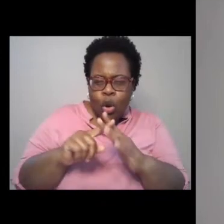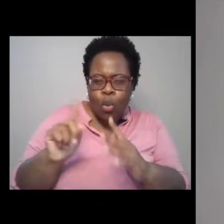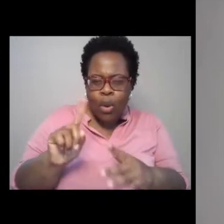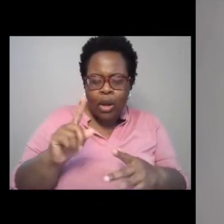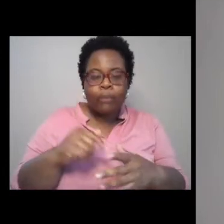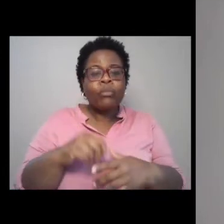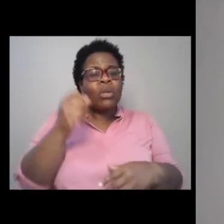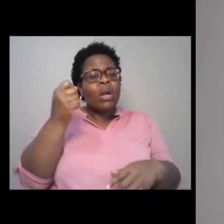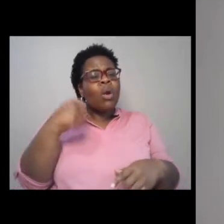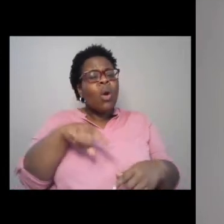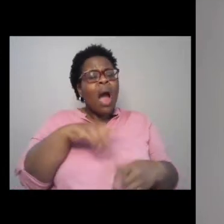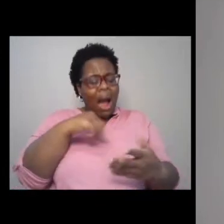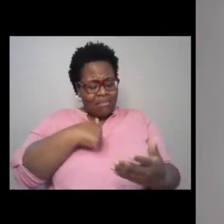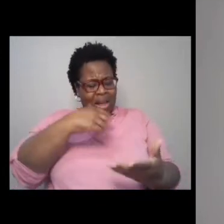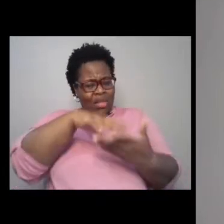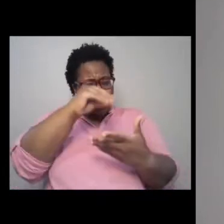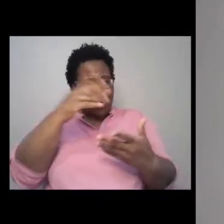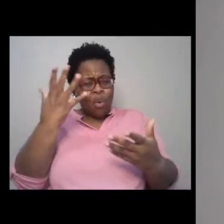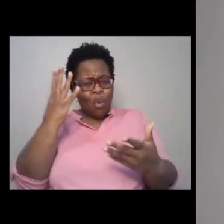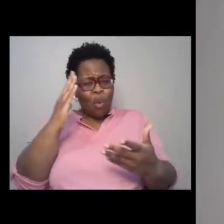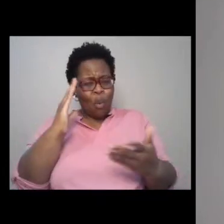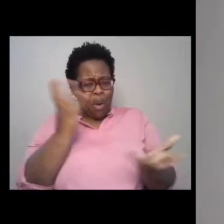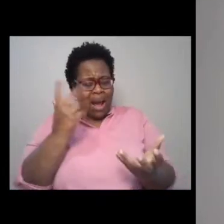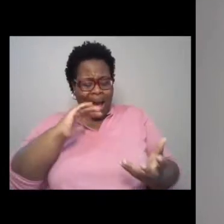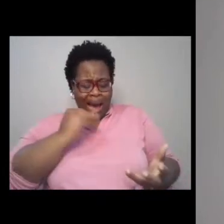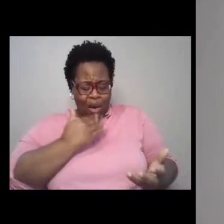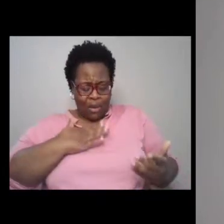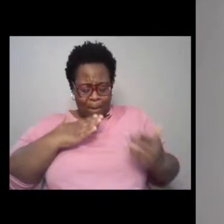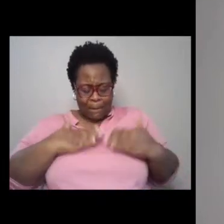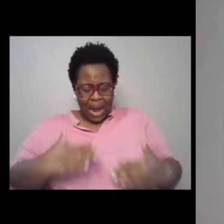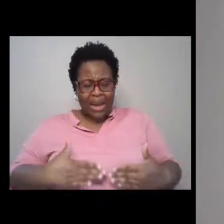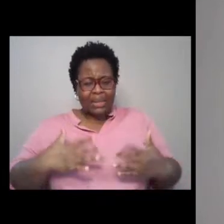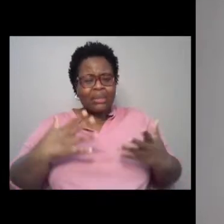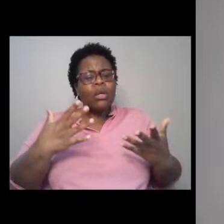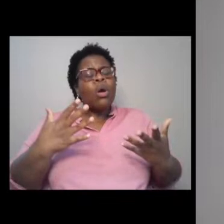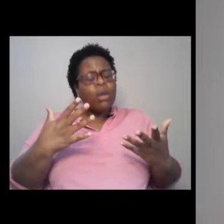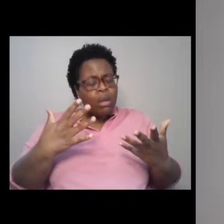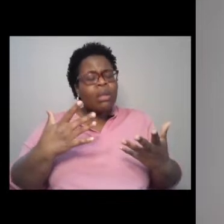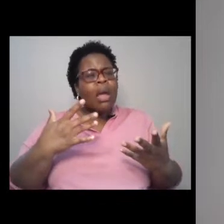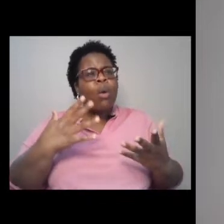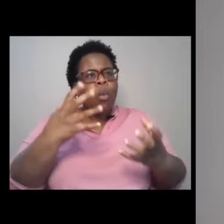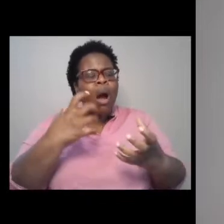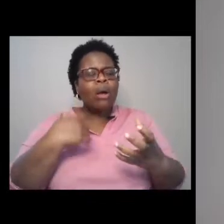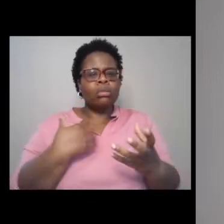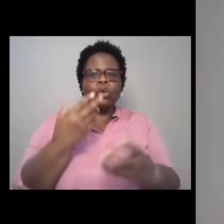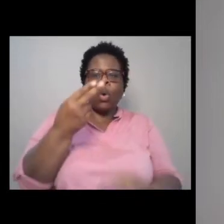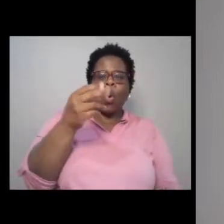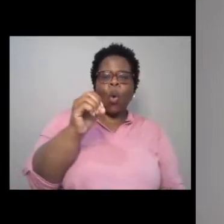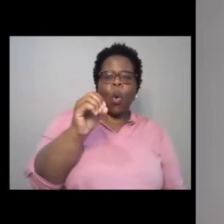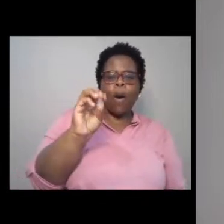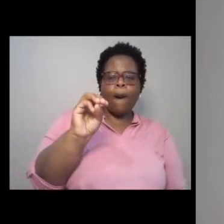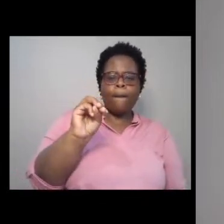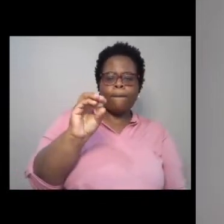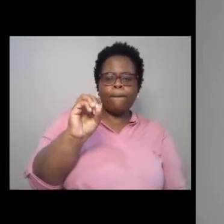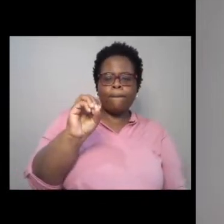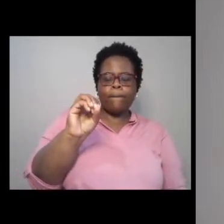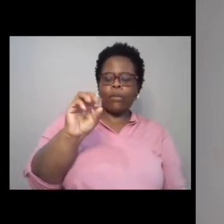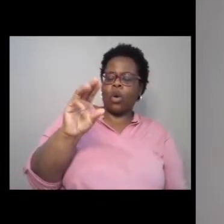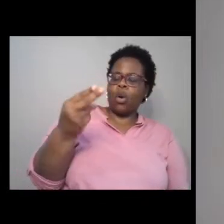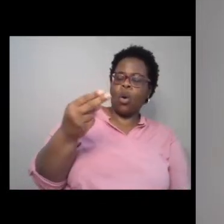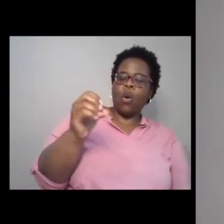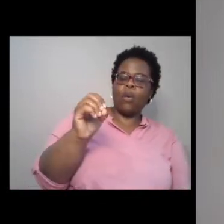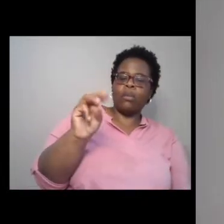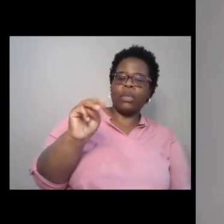known as homeostasis or a state of balance. And it's not just physical balance, it's about mental, emotional, spiritual, and